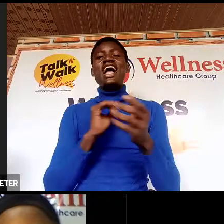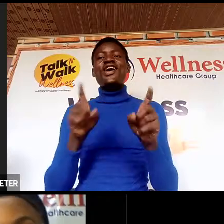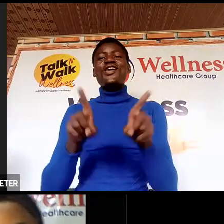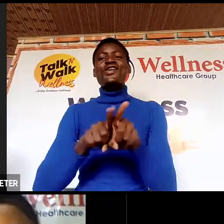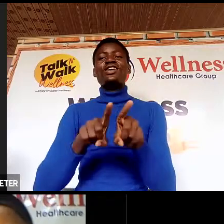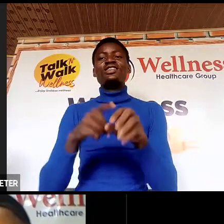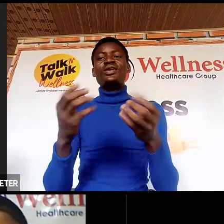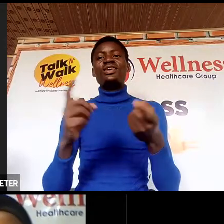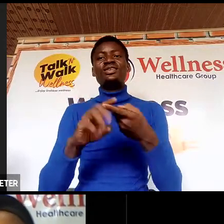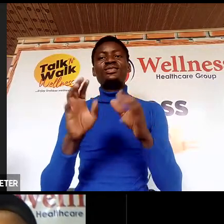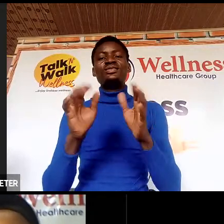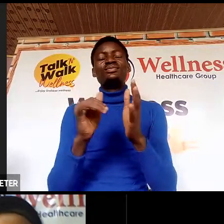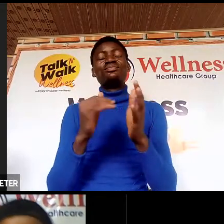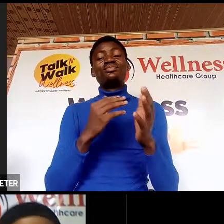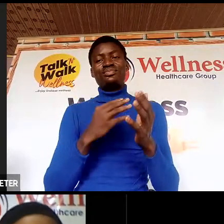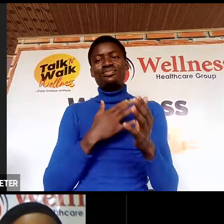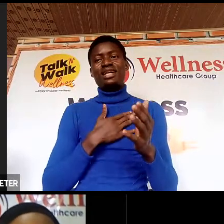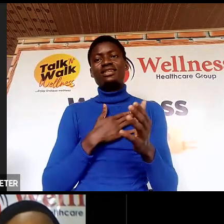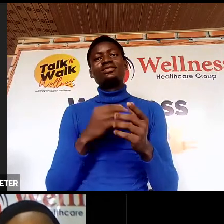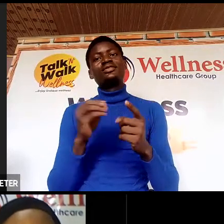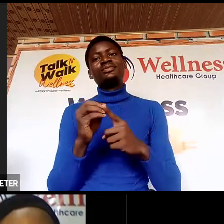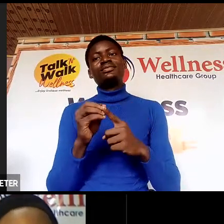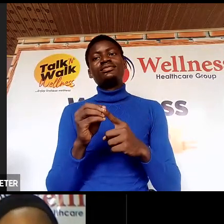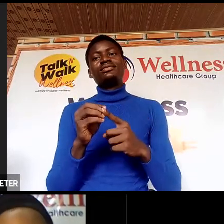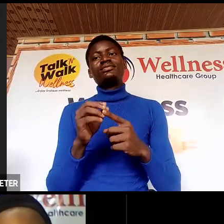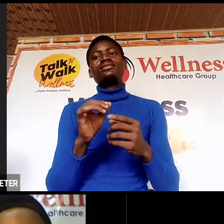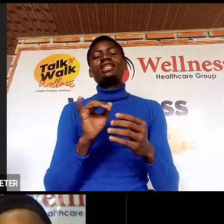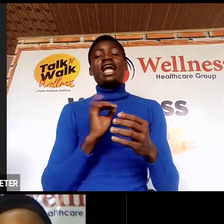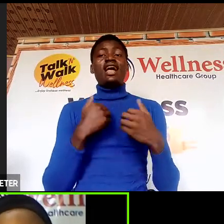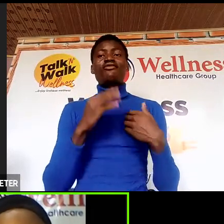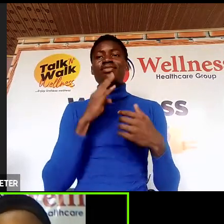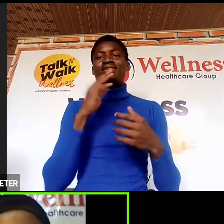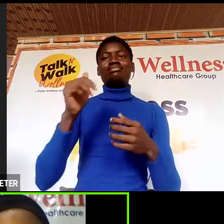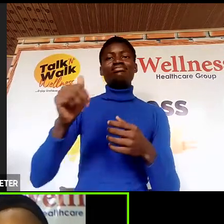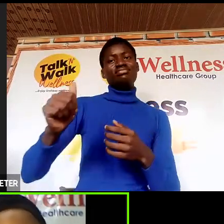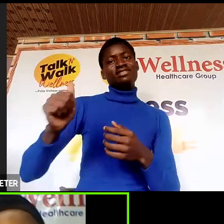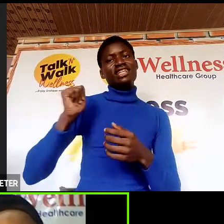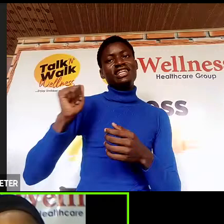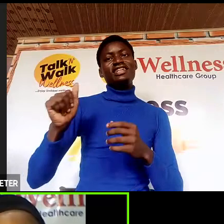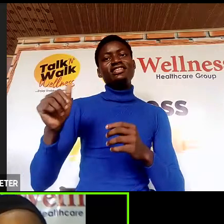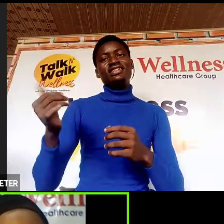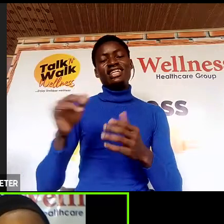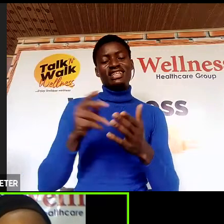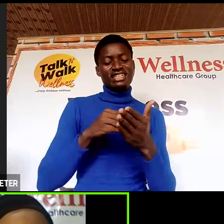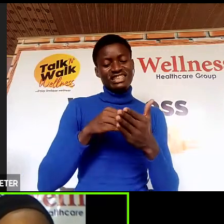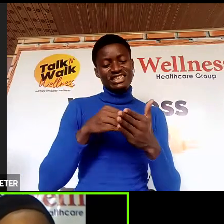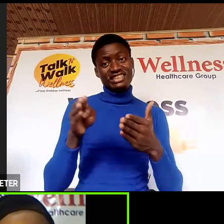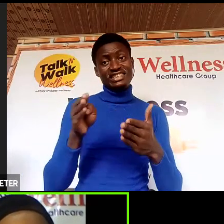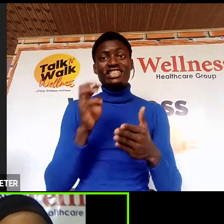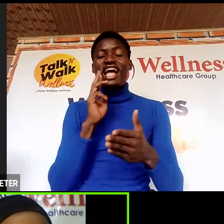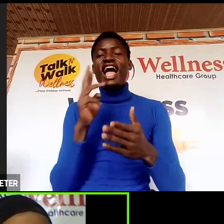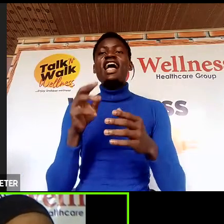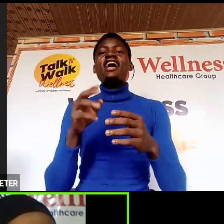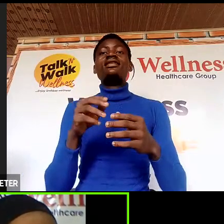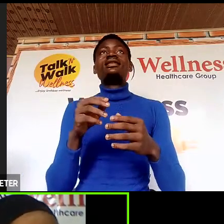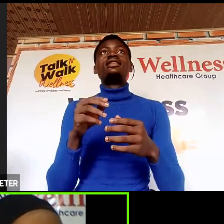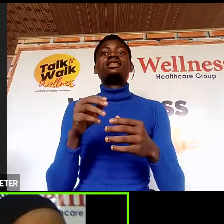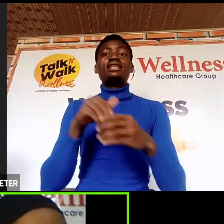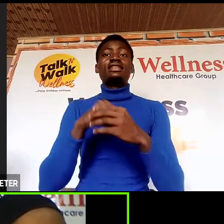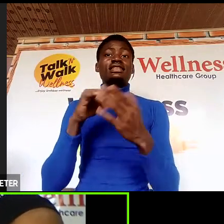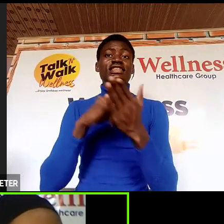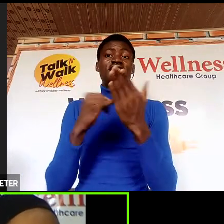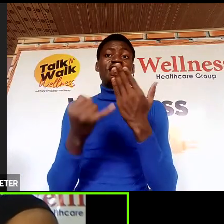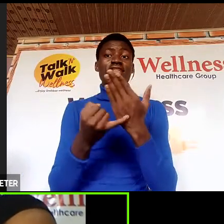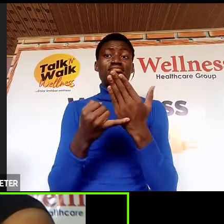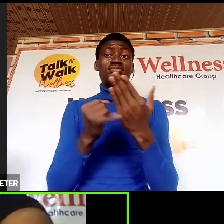reapply. I want to reapply. I was rejected in January. I'll reapply. I like the fact that you said